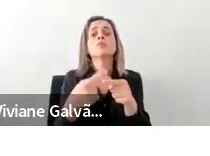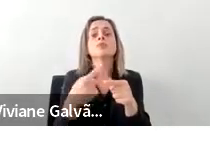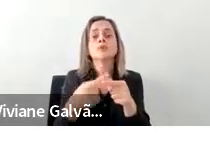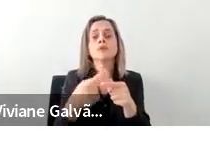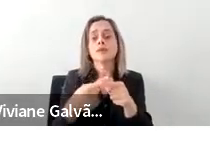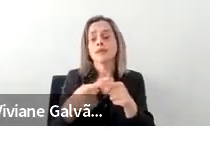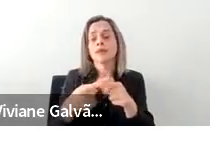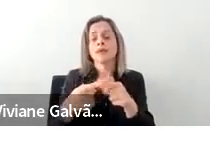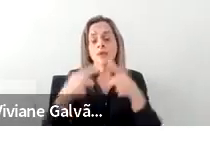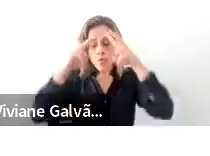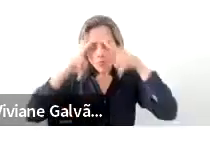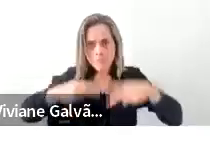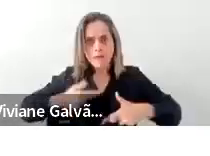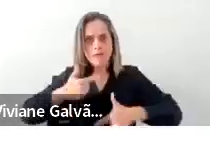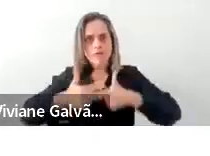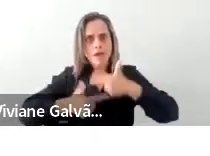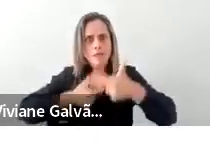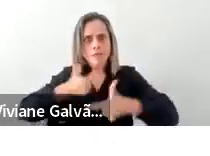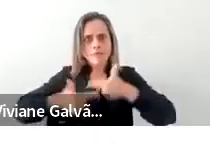forms?